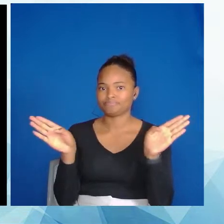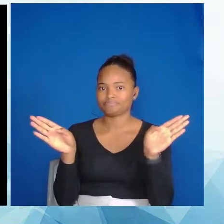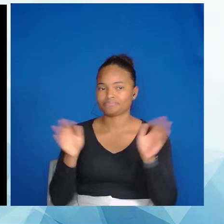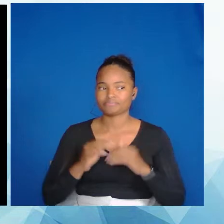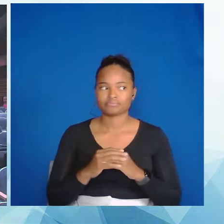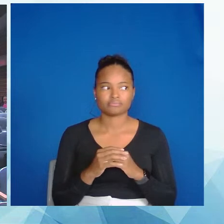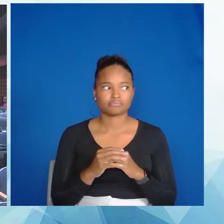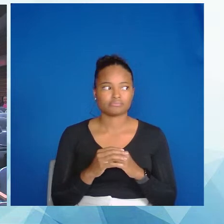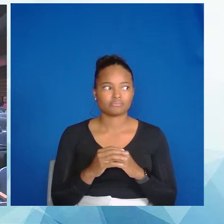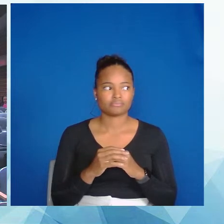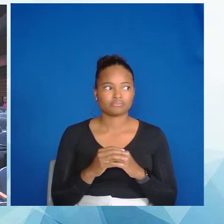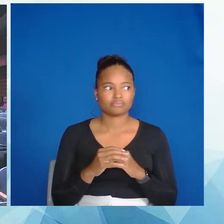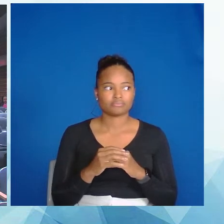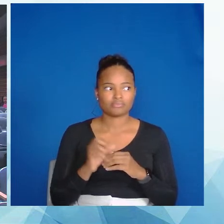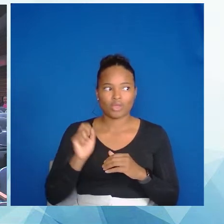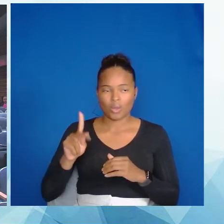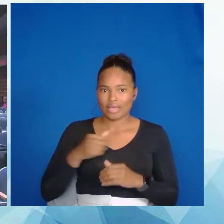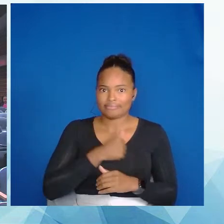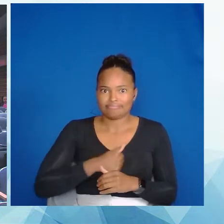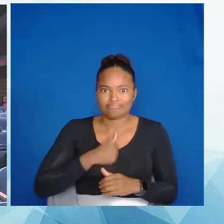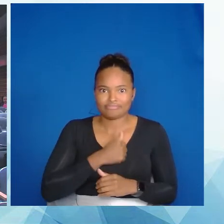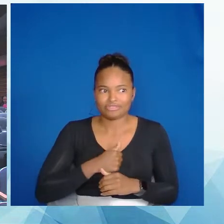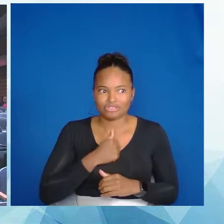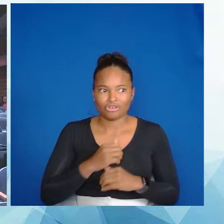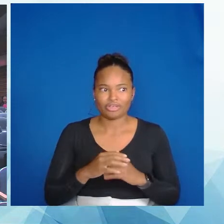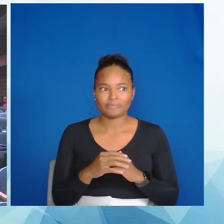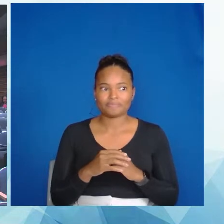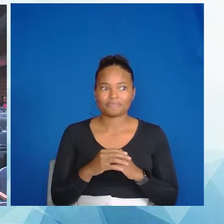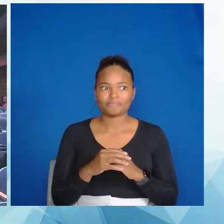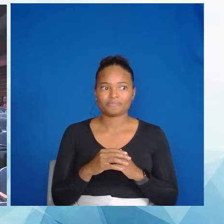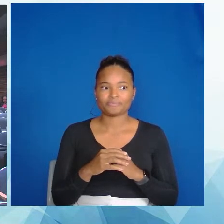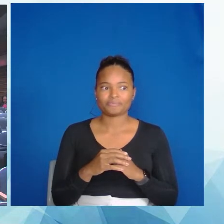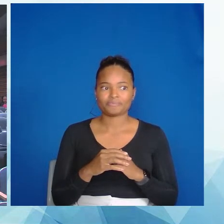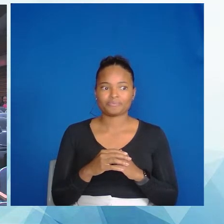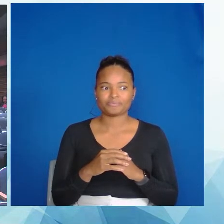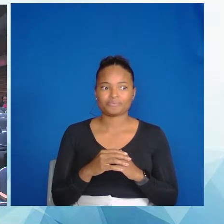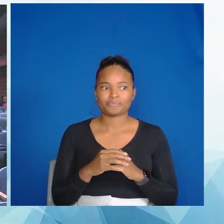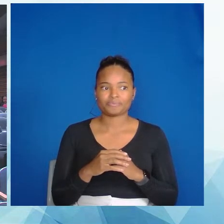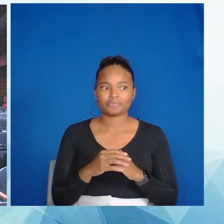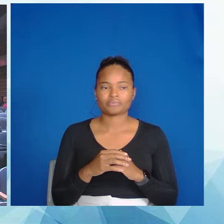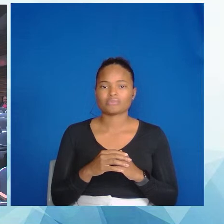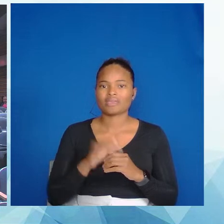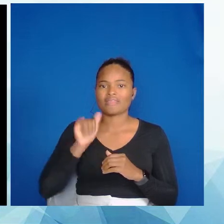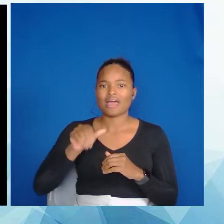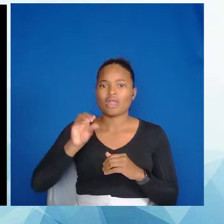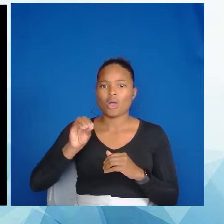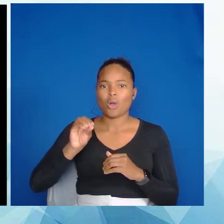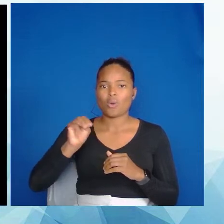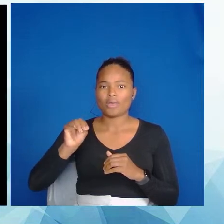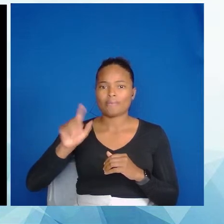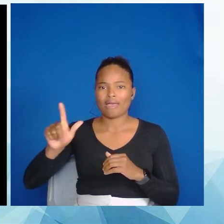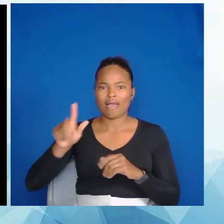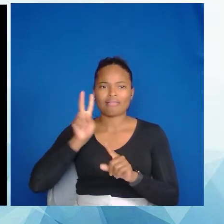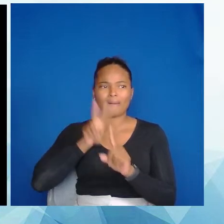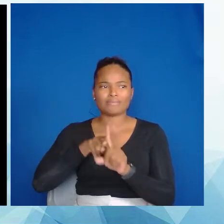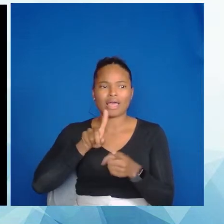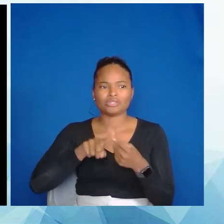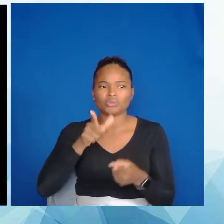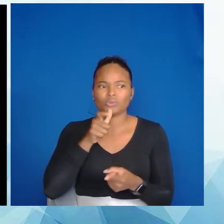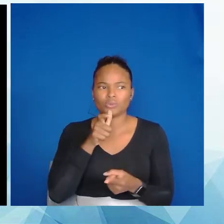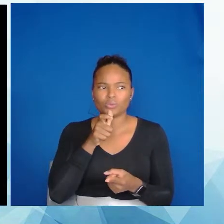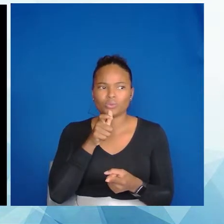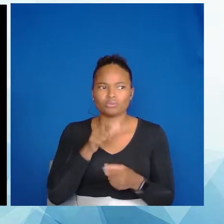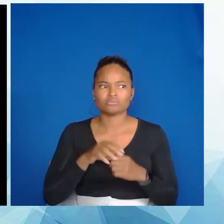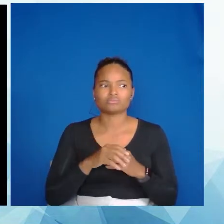Okay, not a problem. Sorry about that. Okay. To whom does the open meeting law apply? All public bodies, except for a very